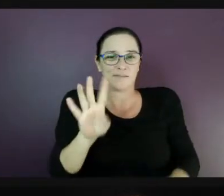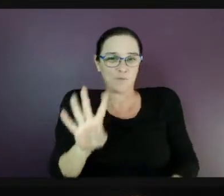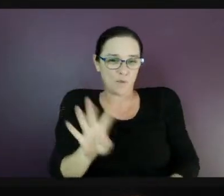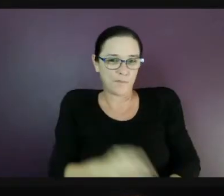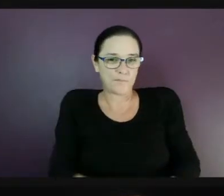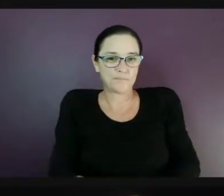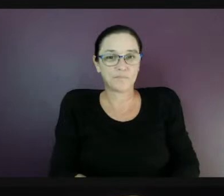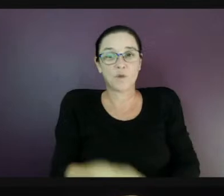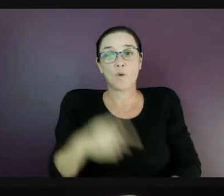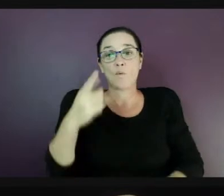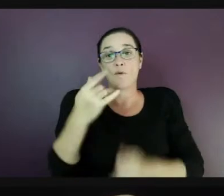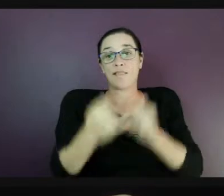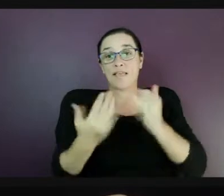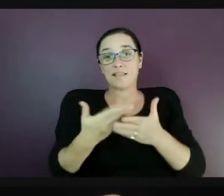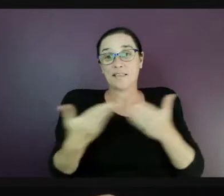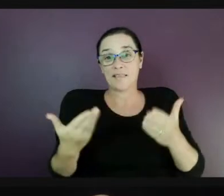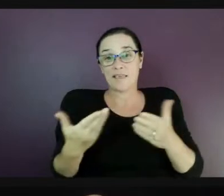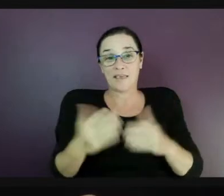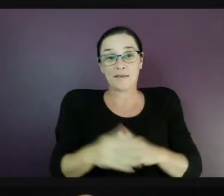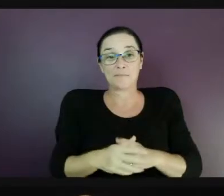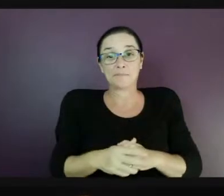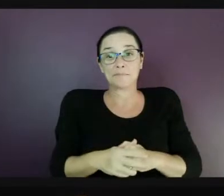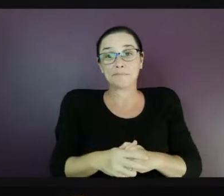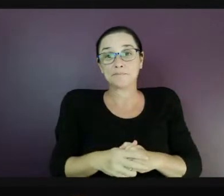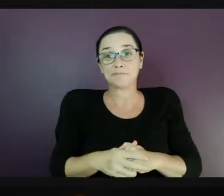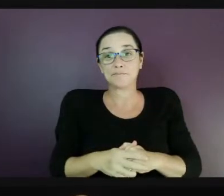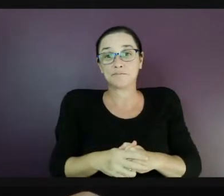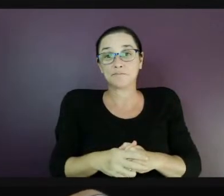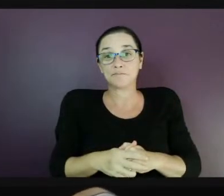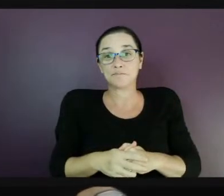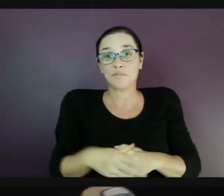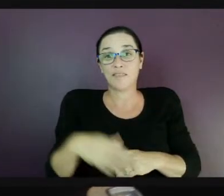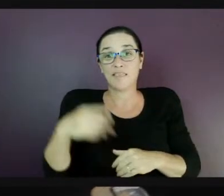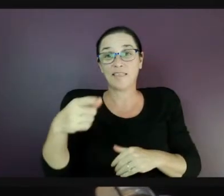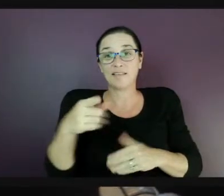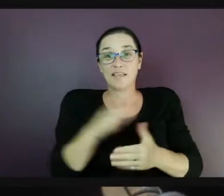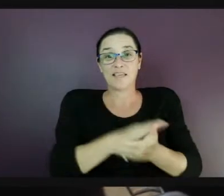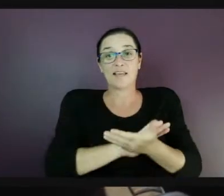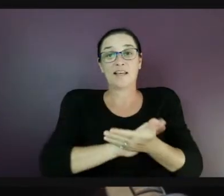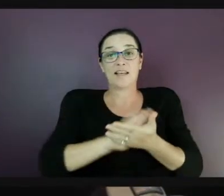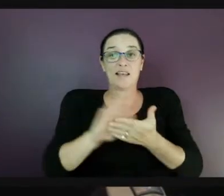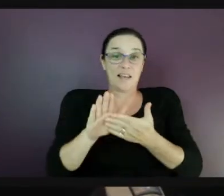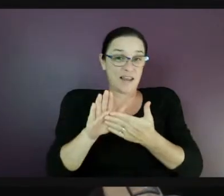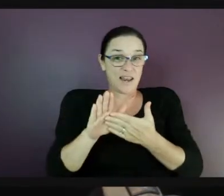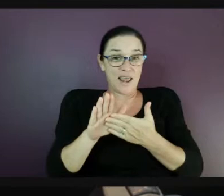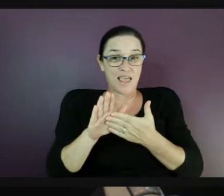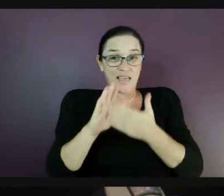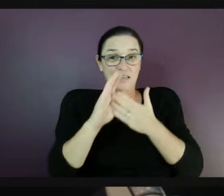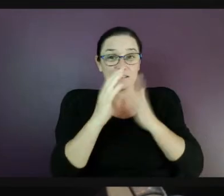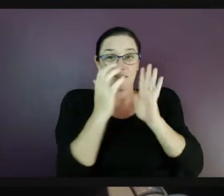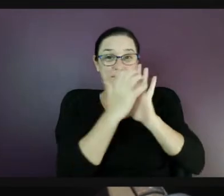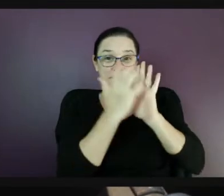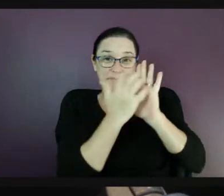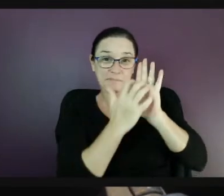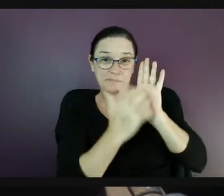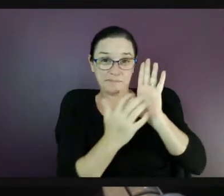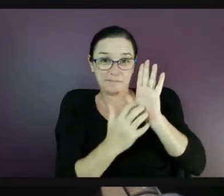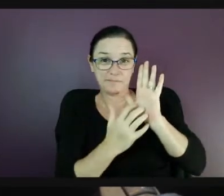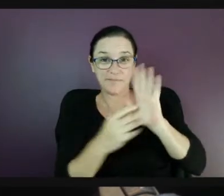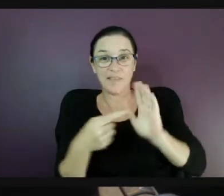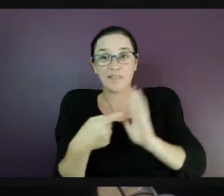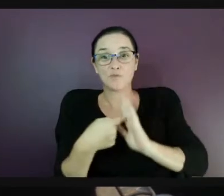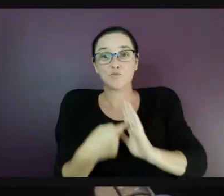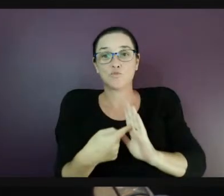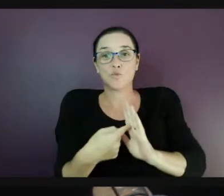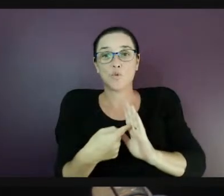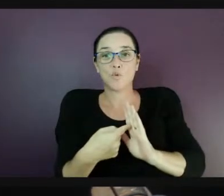one last thing on this intrusion before I scroll it back here. There is this nice plot that's showing,